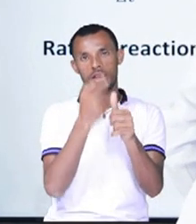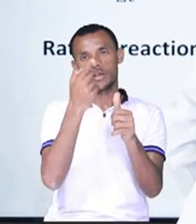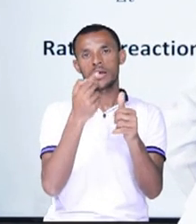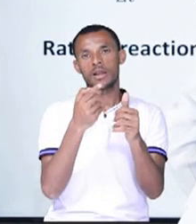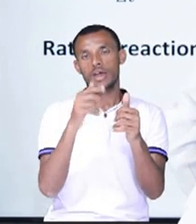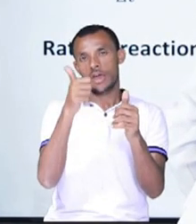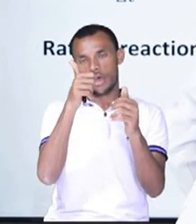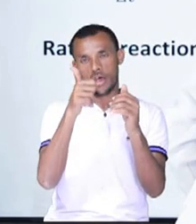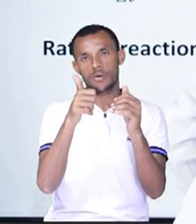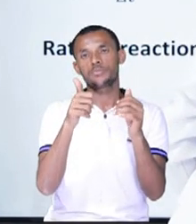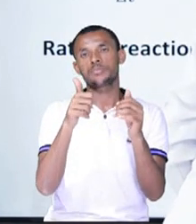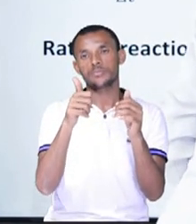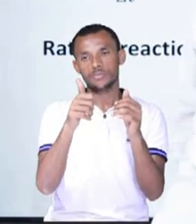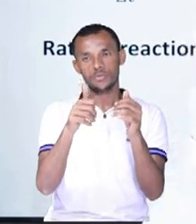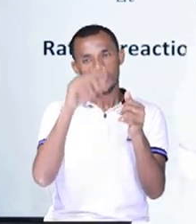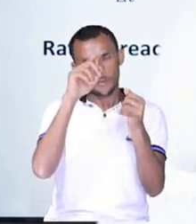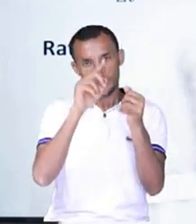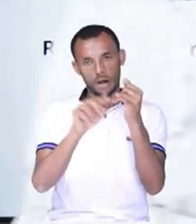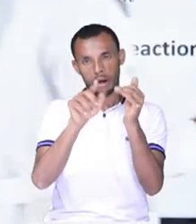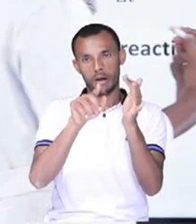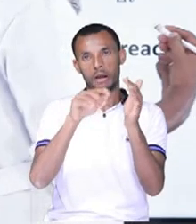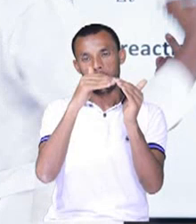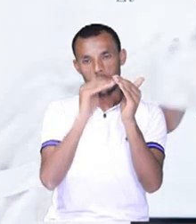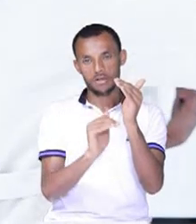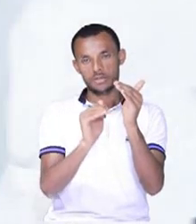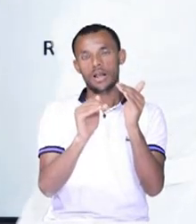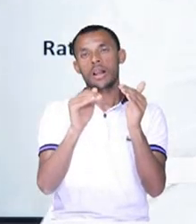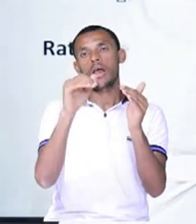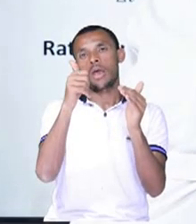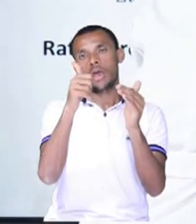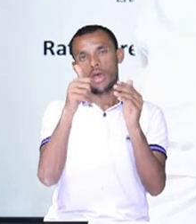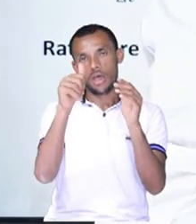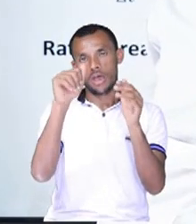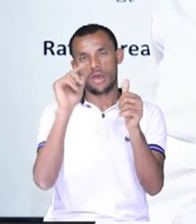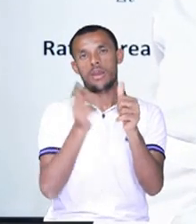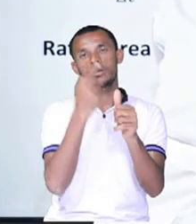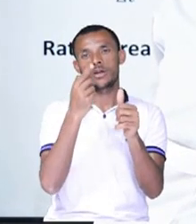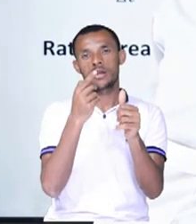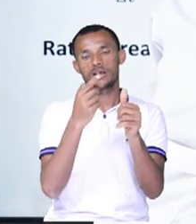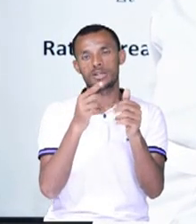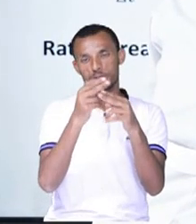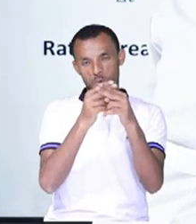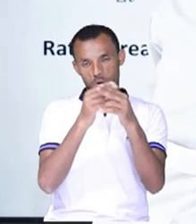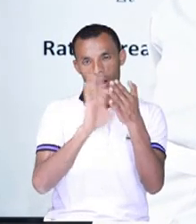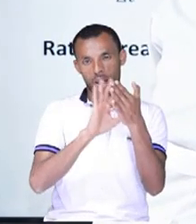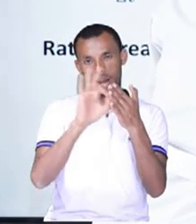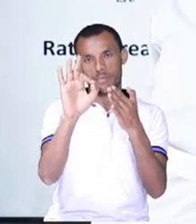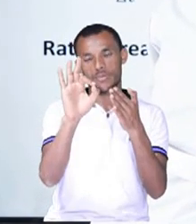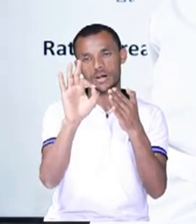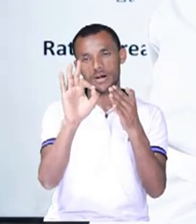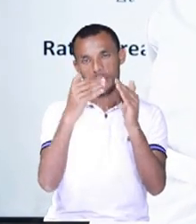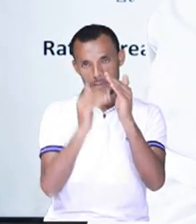less than concentration of A initial. Final is a smaller number. A smaller number minus larger number, this value is